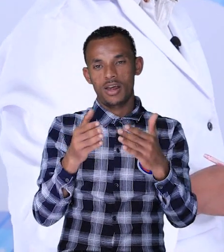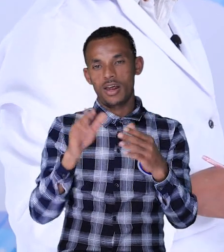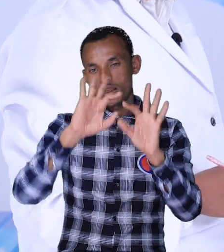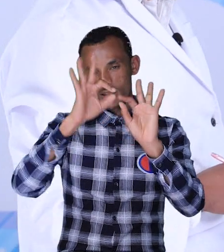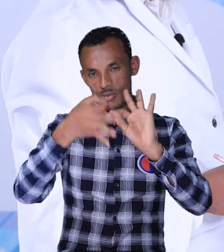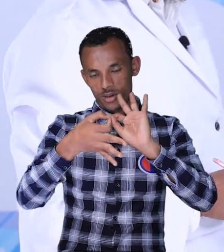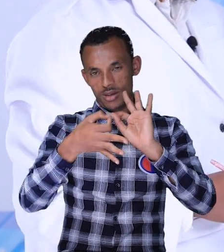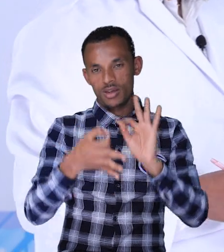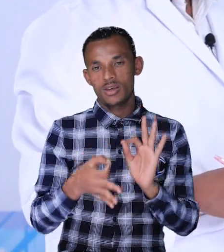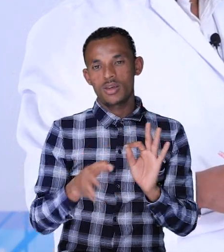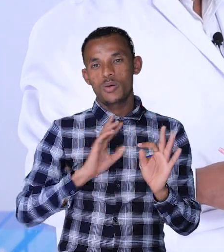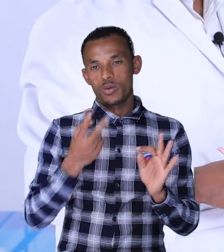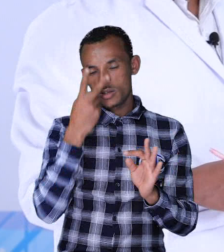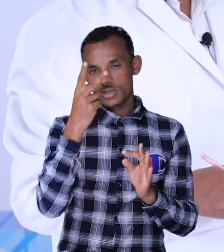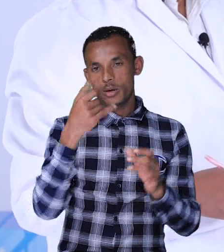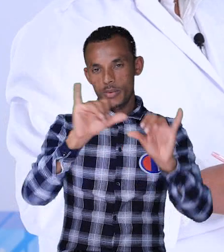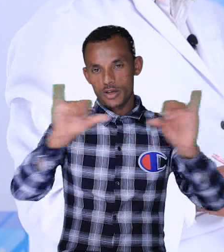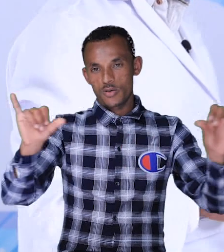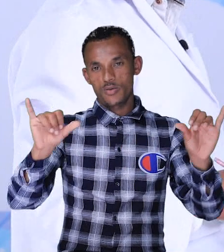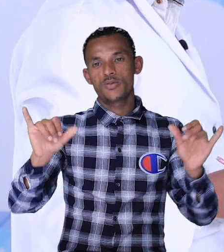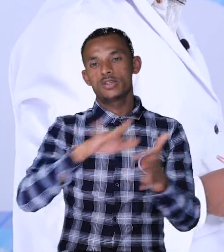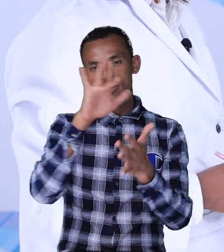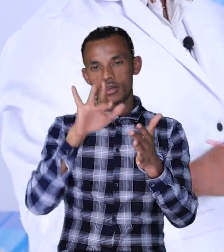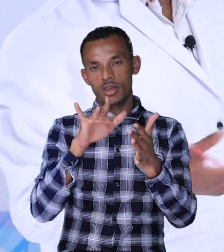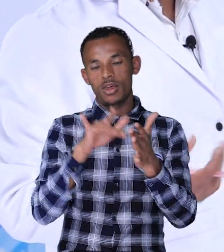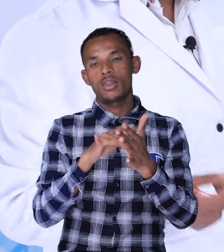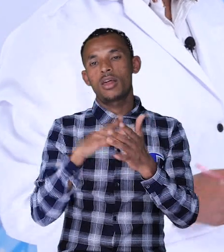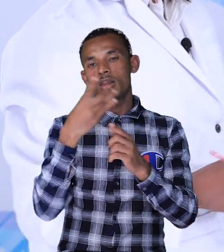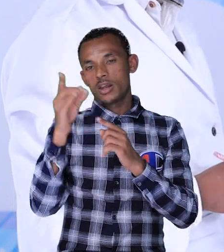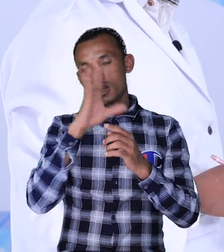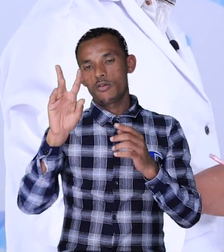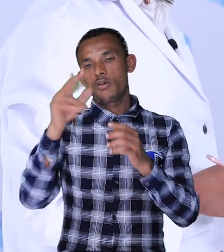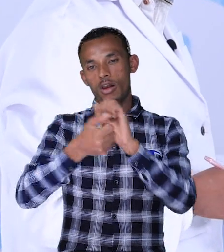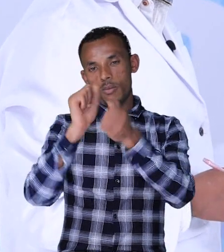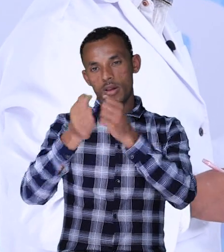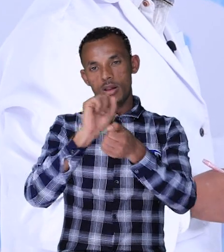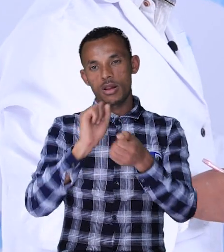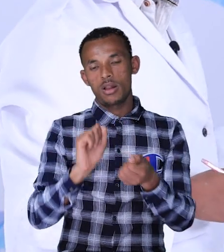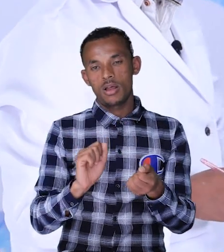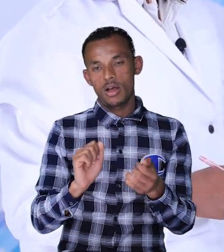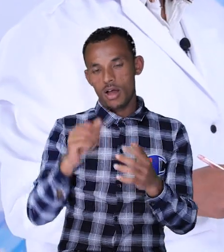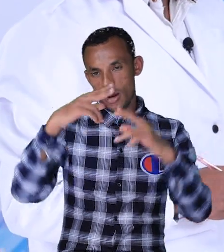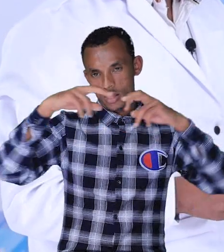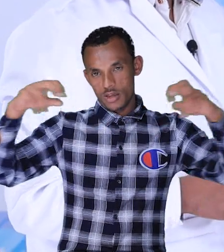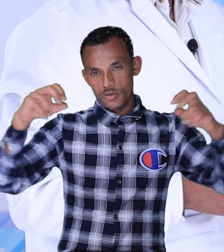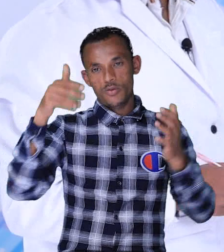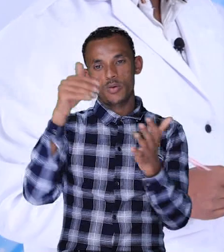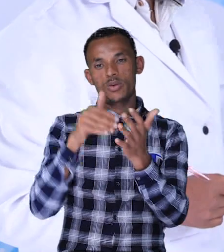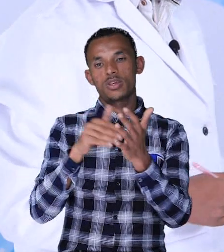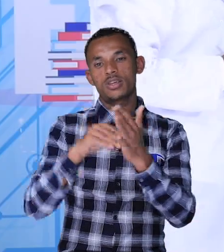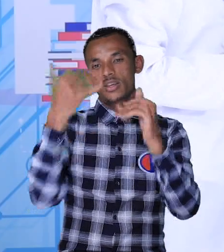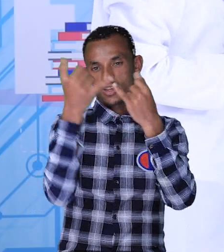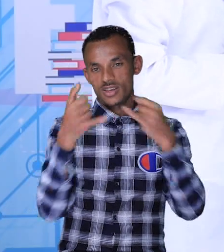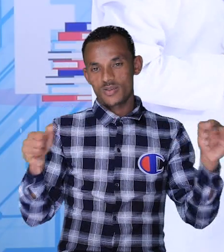interpretation, and we'll see measures of central tendency and measures of variability, and analysis of frequency